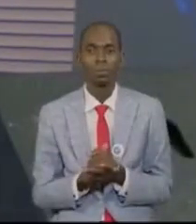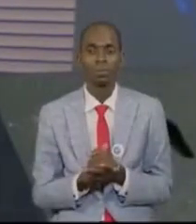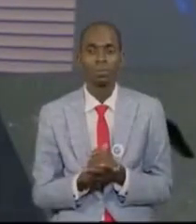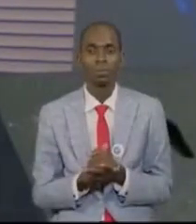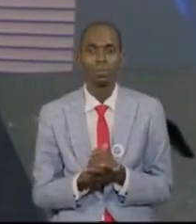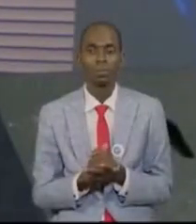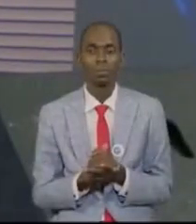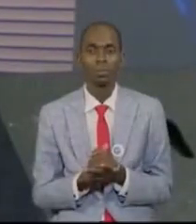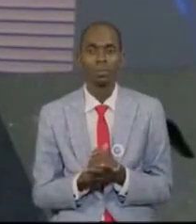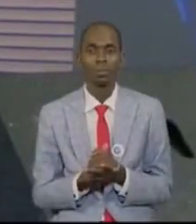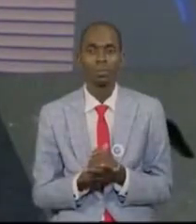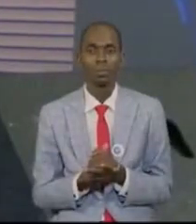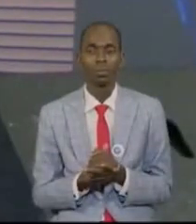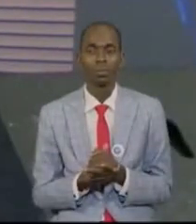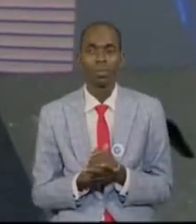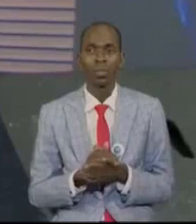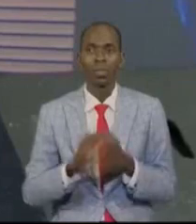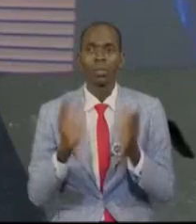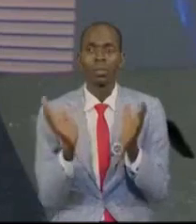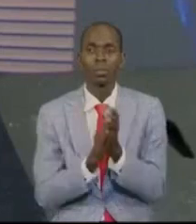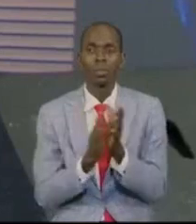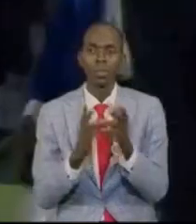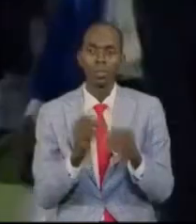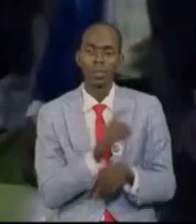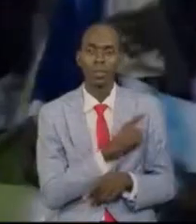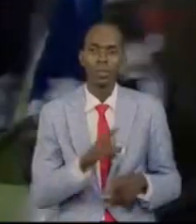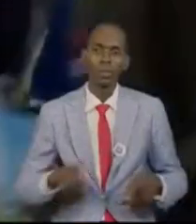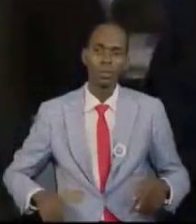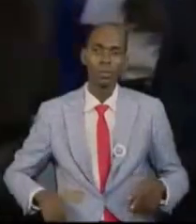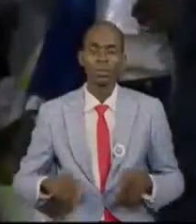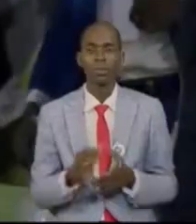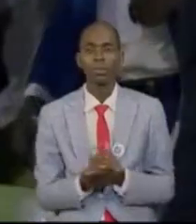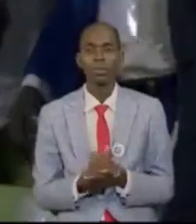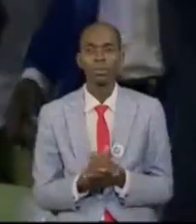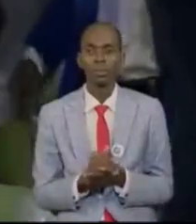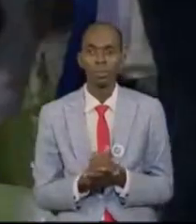Was that clear? I said, praise the Lord.